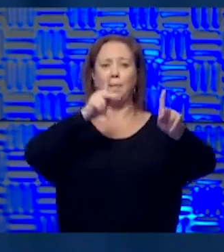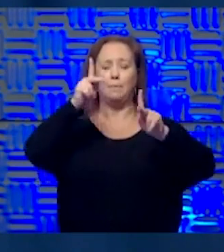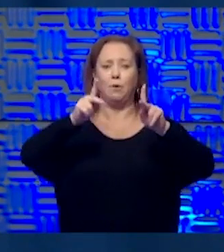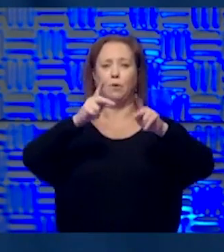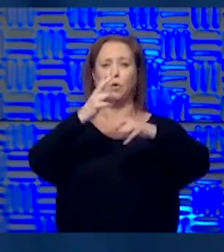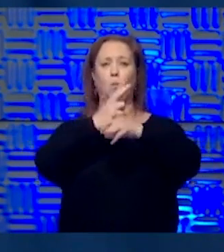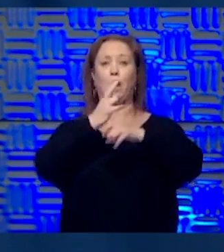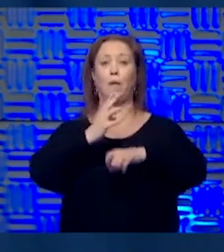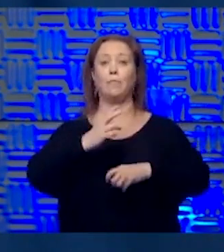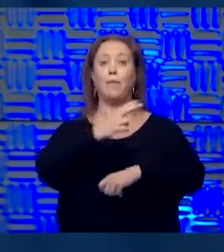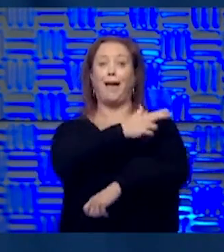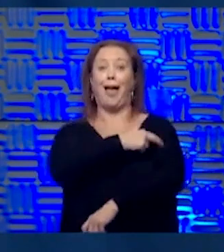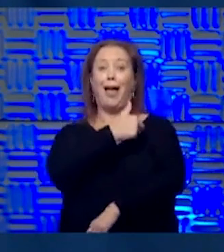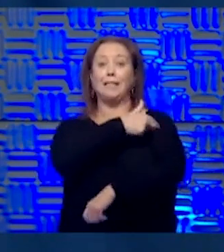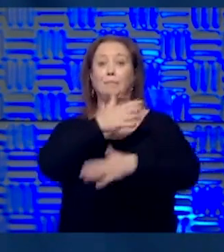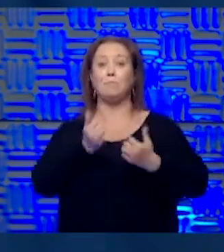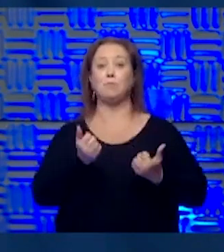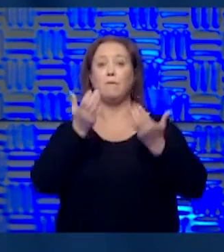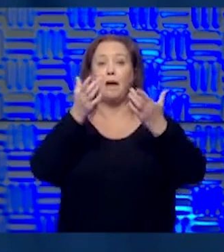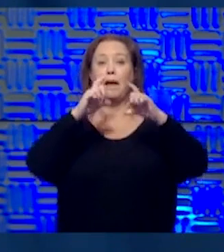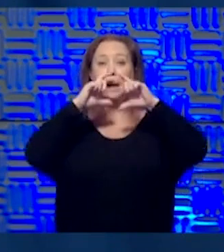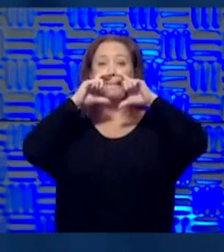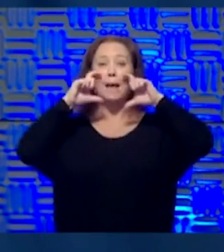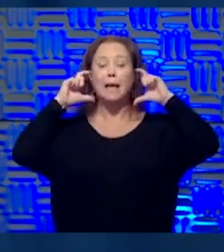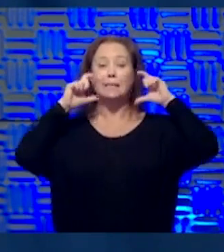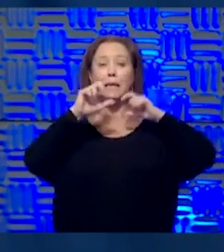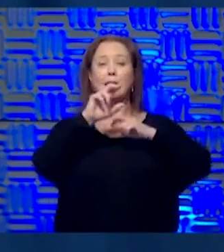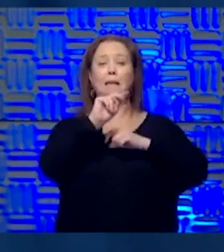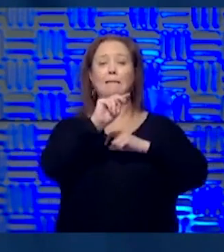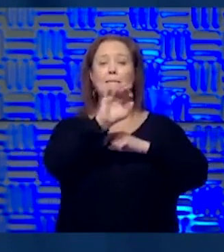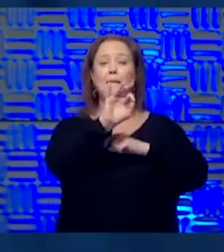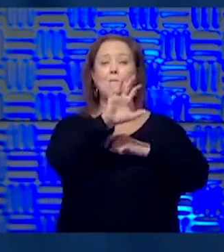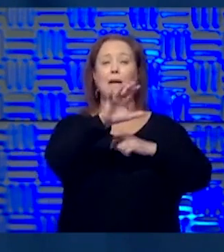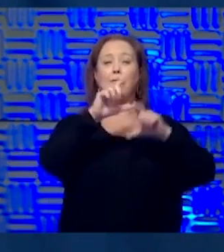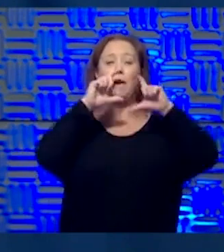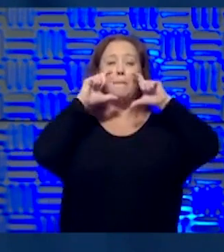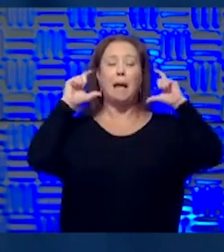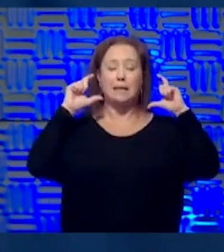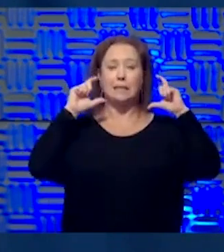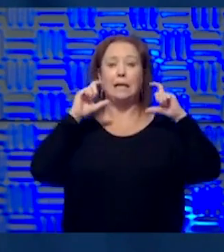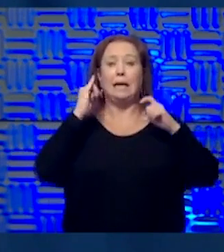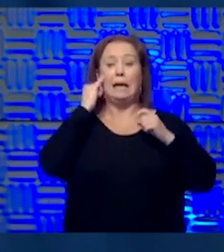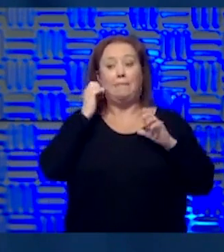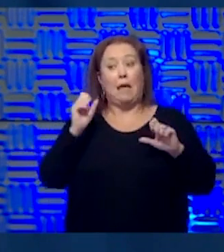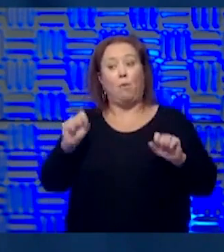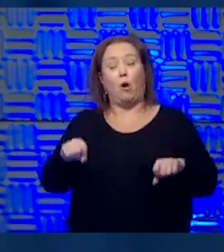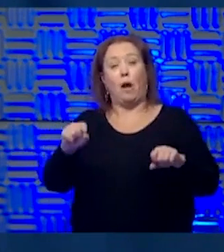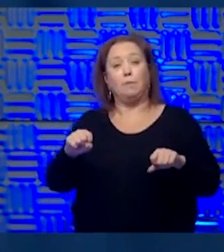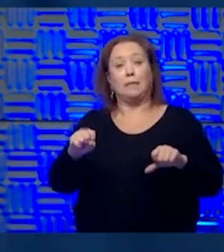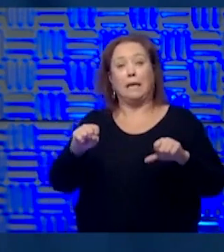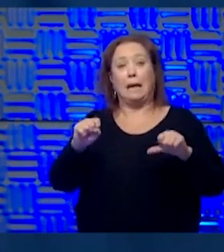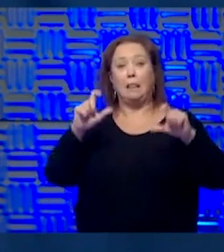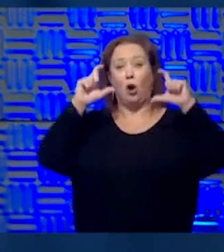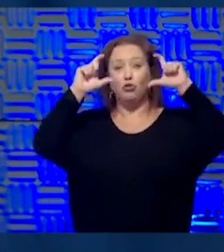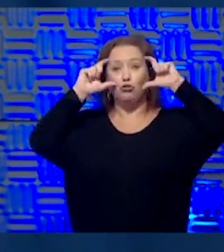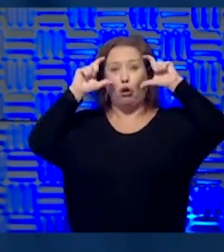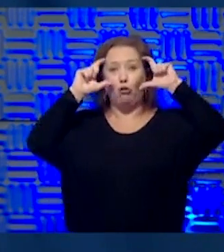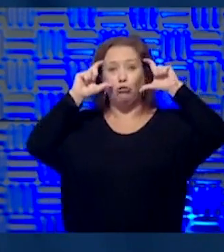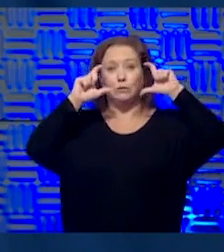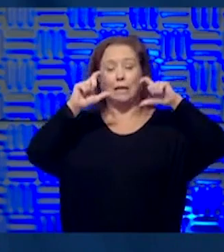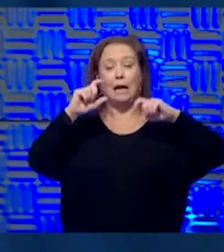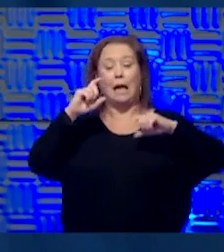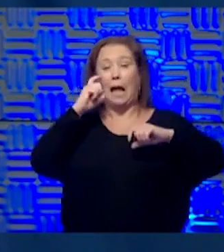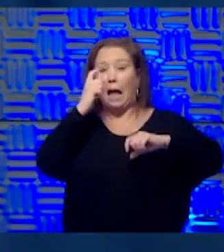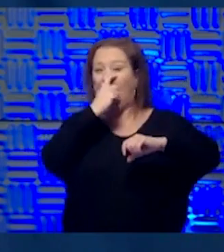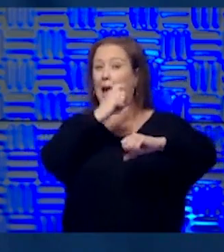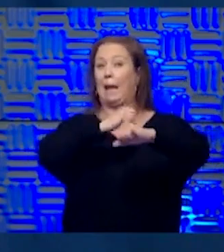the hospital-provided mask and N95 masks, but certainly if they were able to get large goggles like this or eye